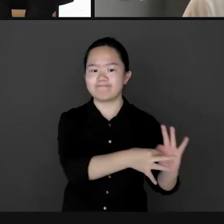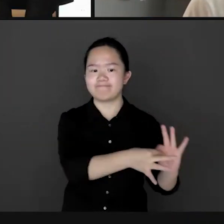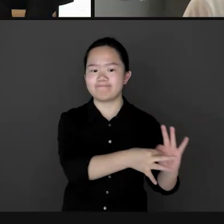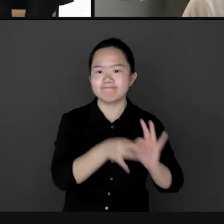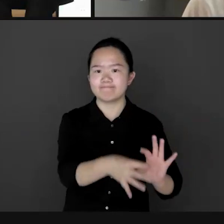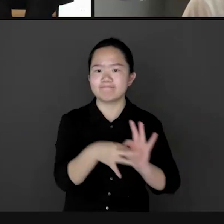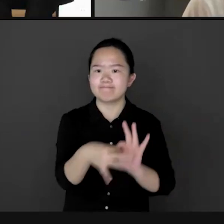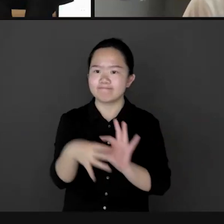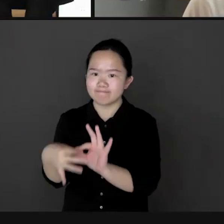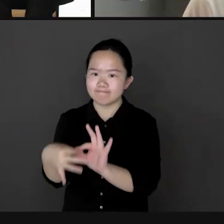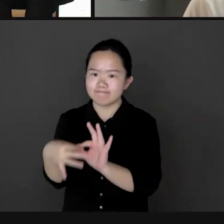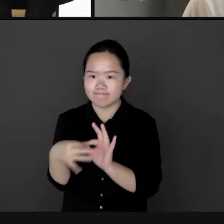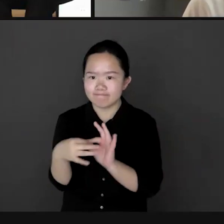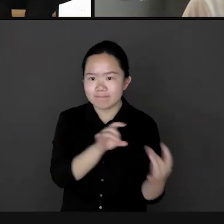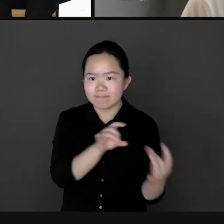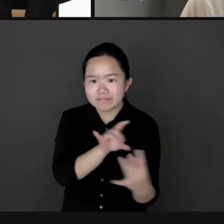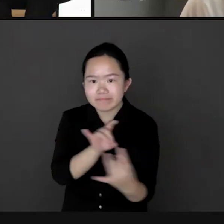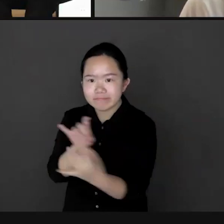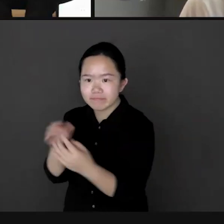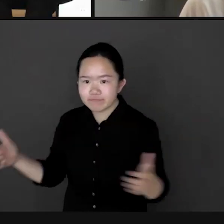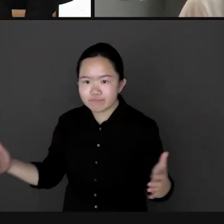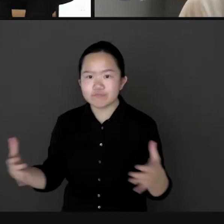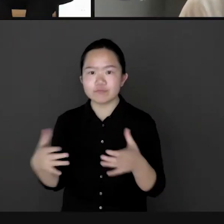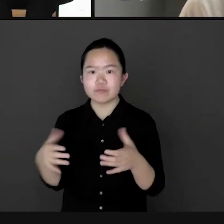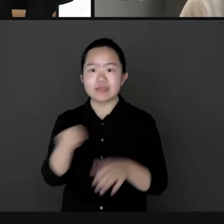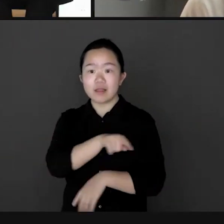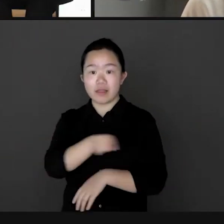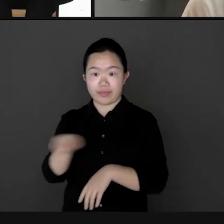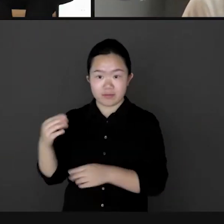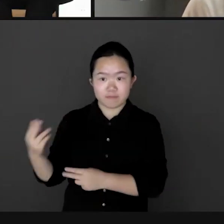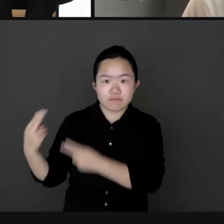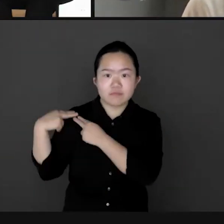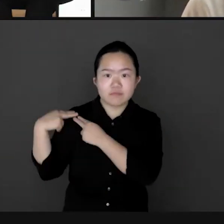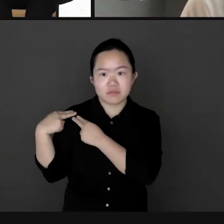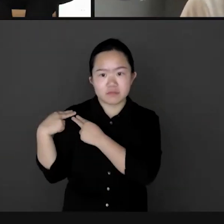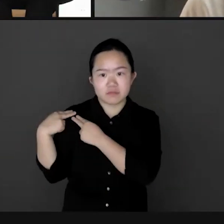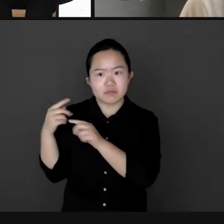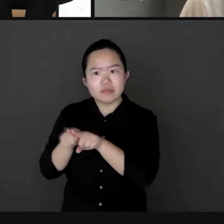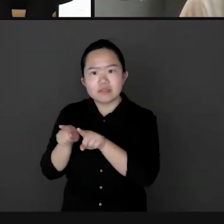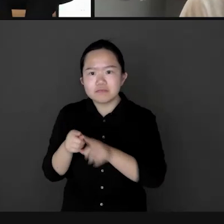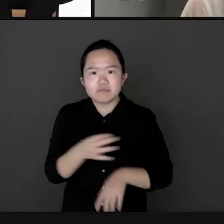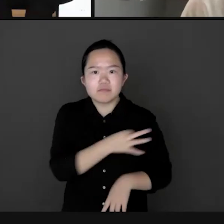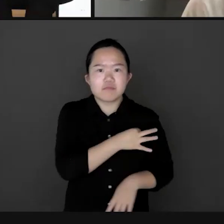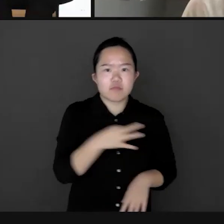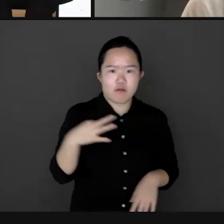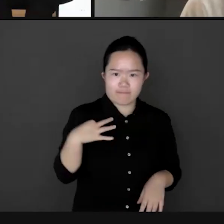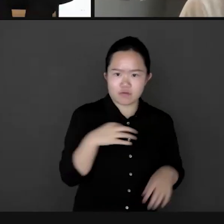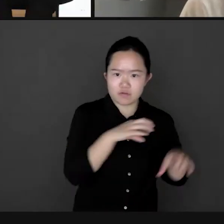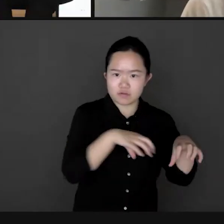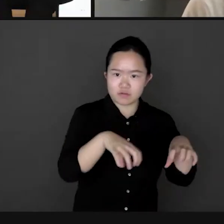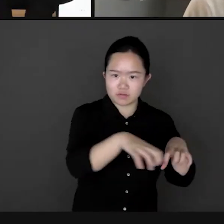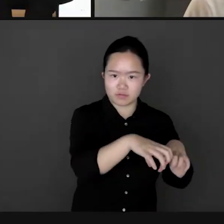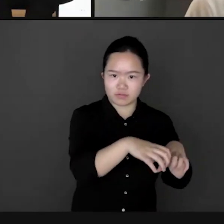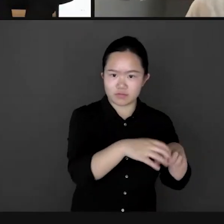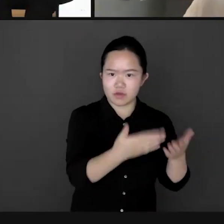industry representative and organization. More and more, we've been seeing a growth of higher education or universities that